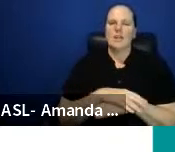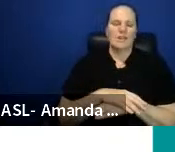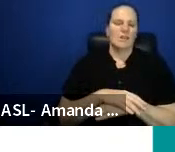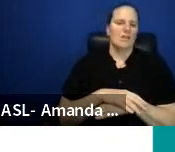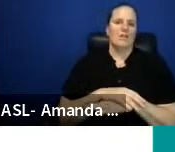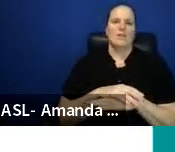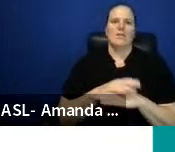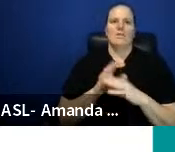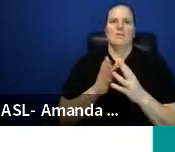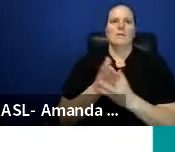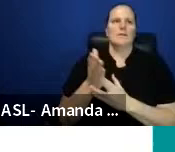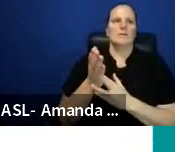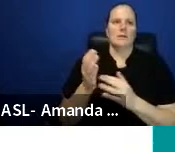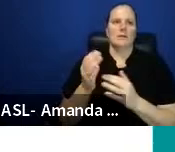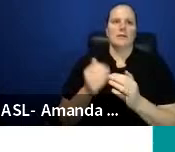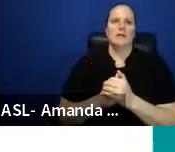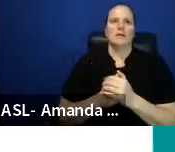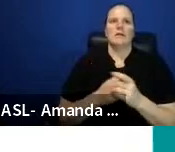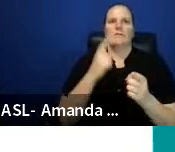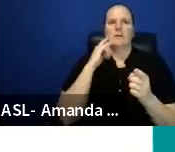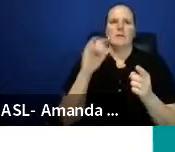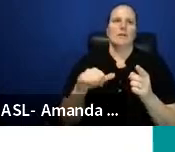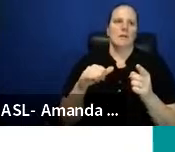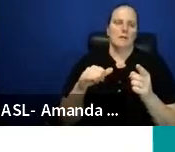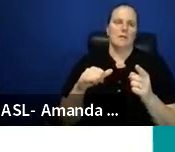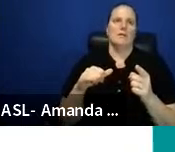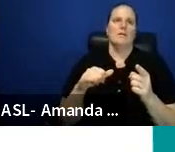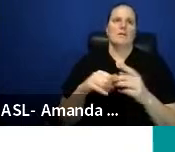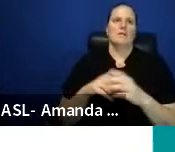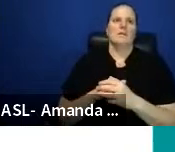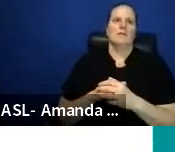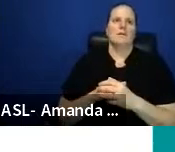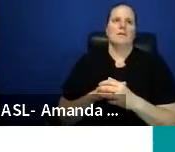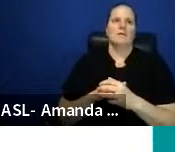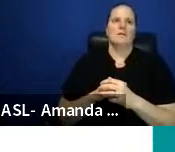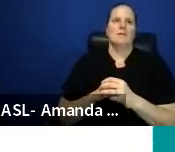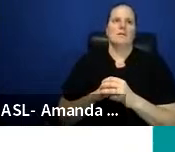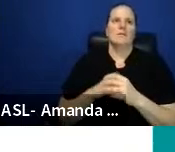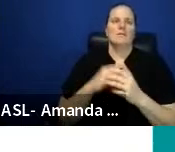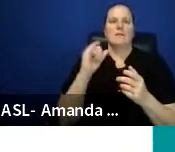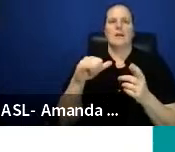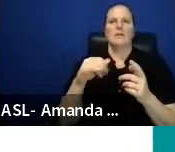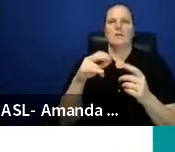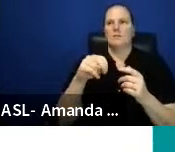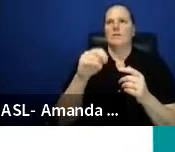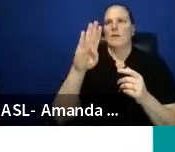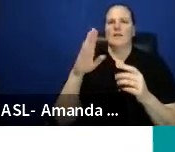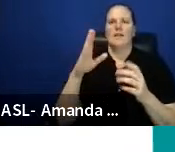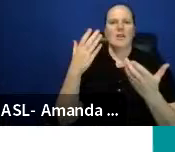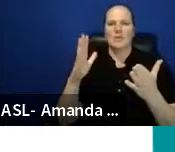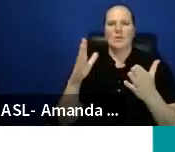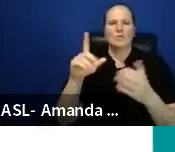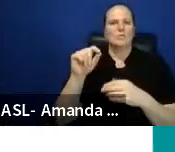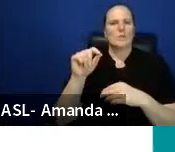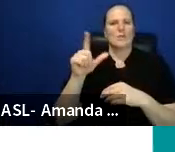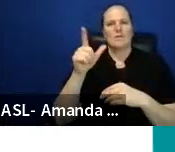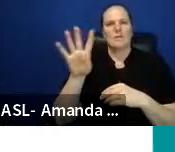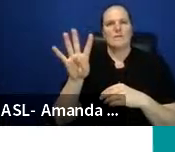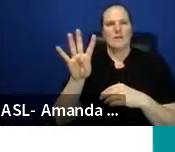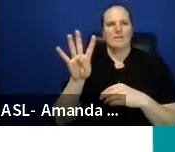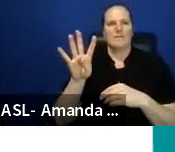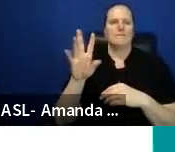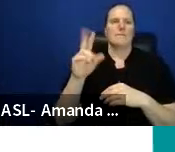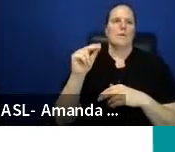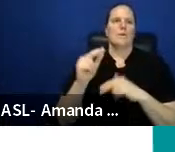throughout. It's way worse northbound. So I don't know what makes 2045 no